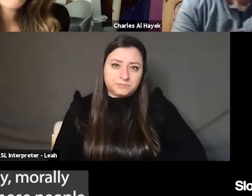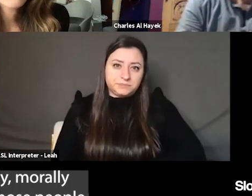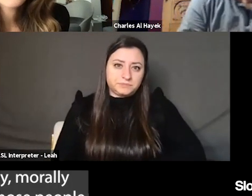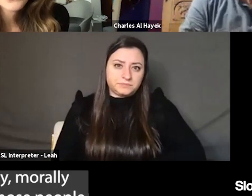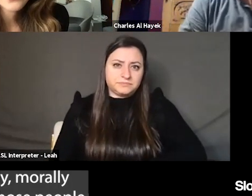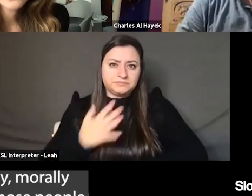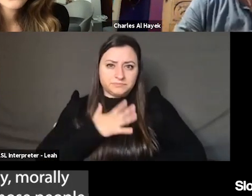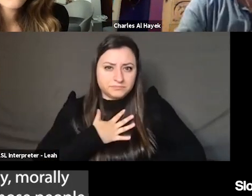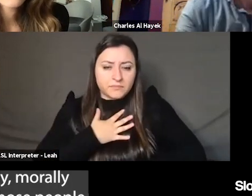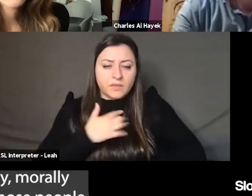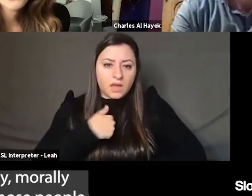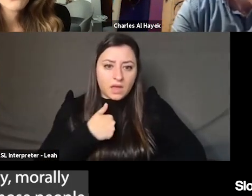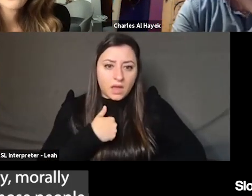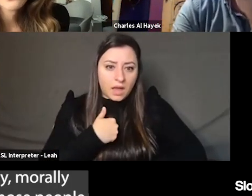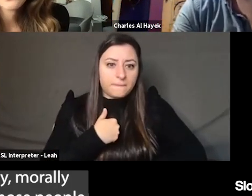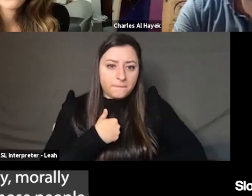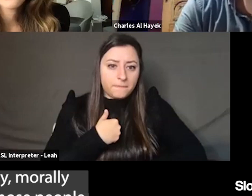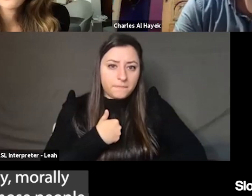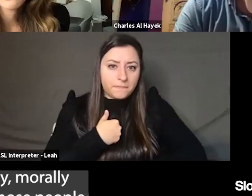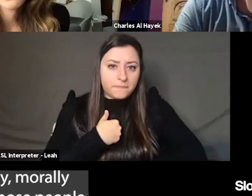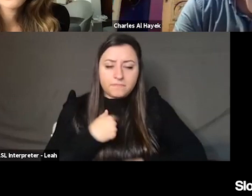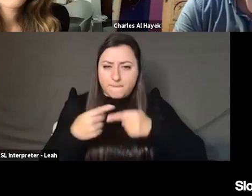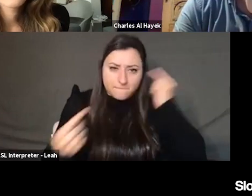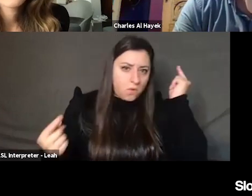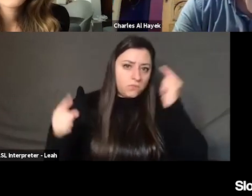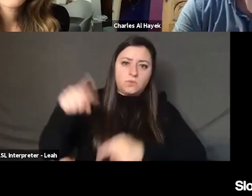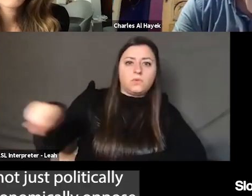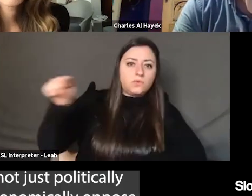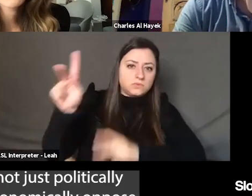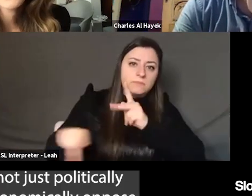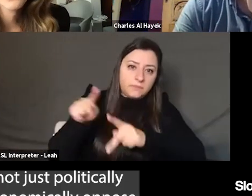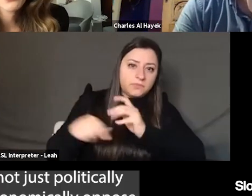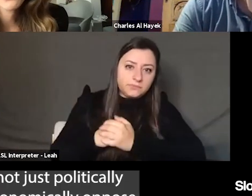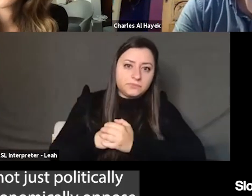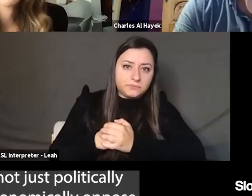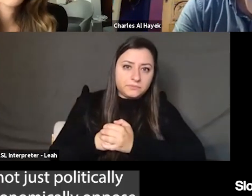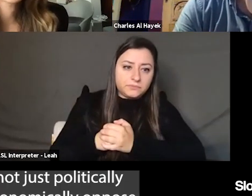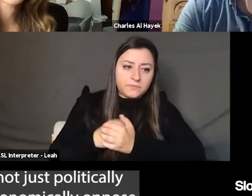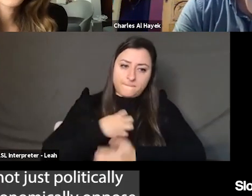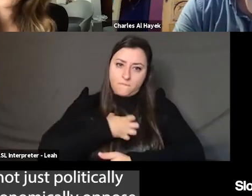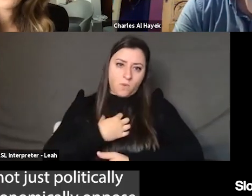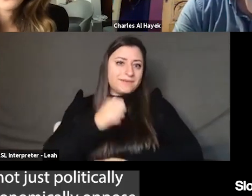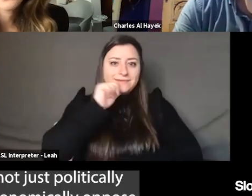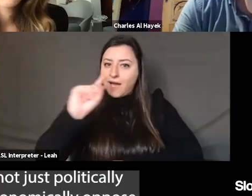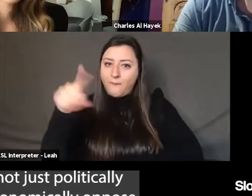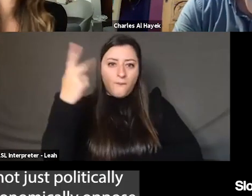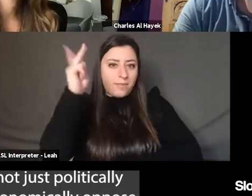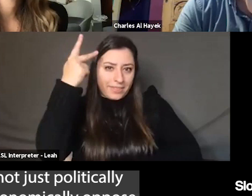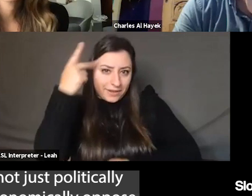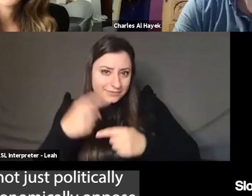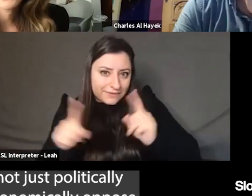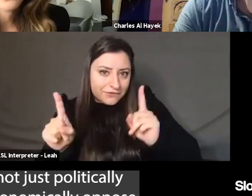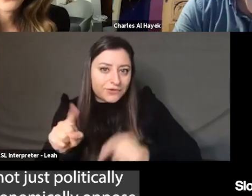I am morally opposed to those people. Morally opposed, not just politically opposed, not